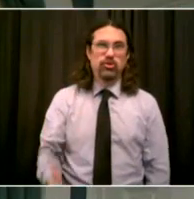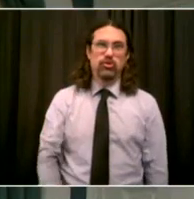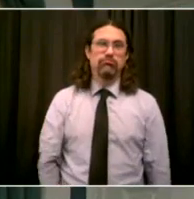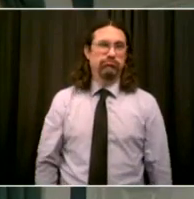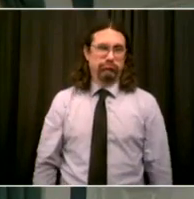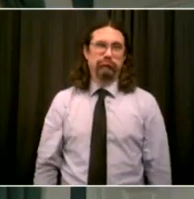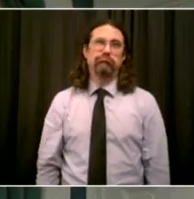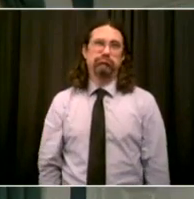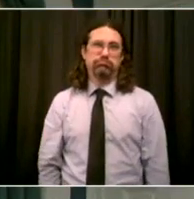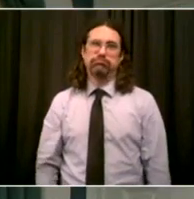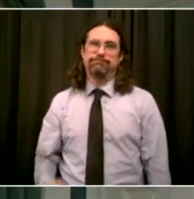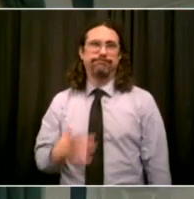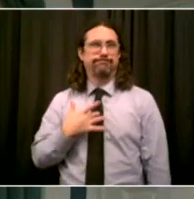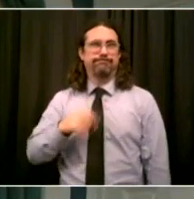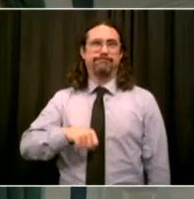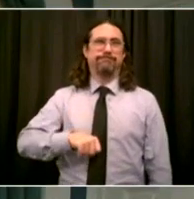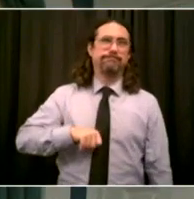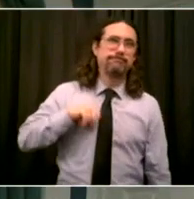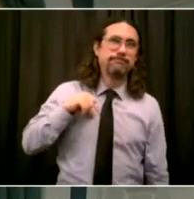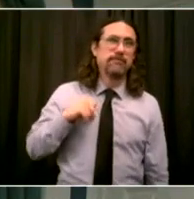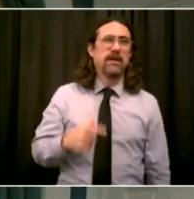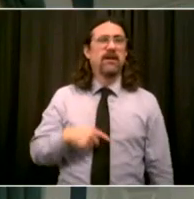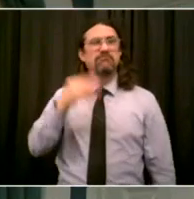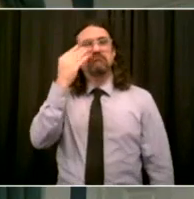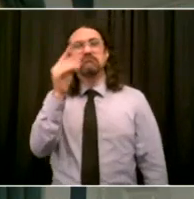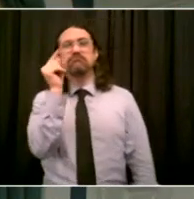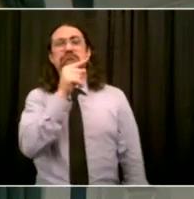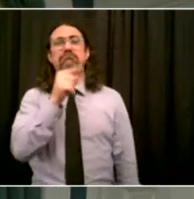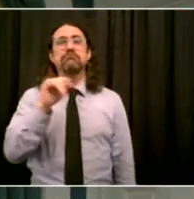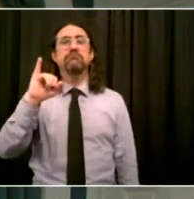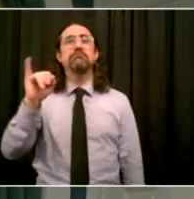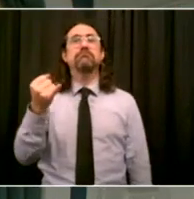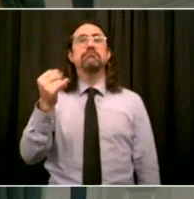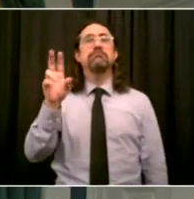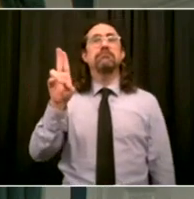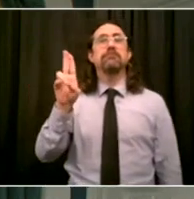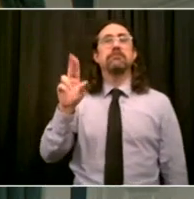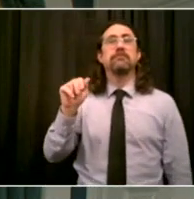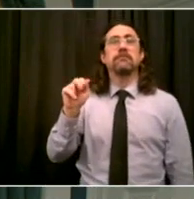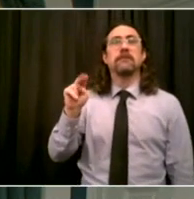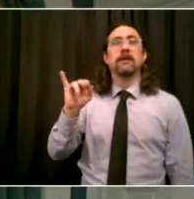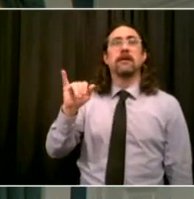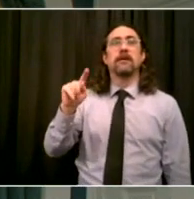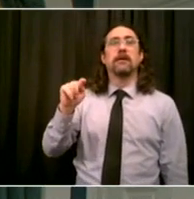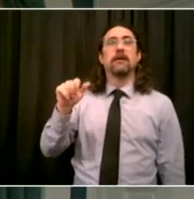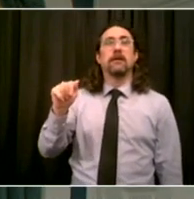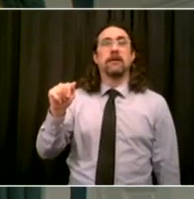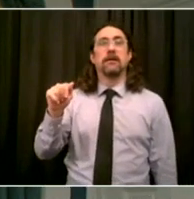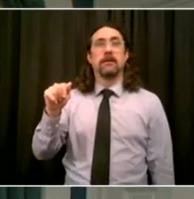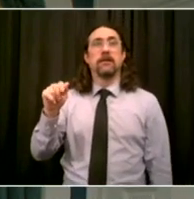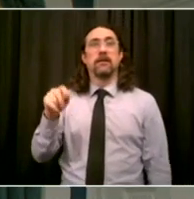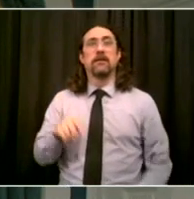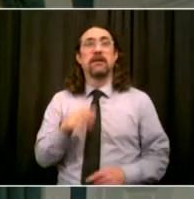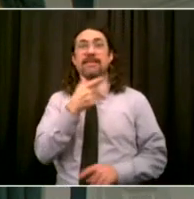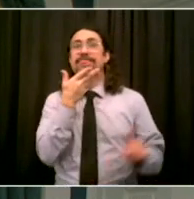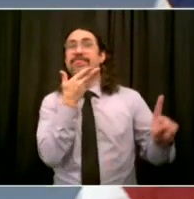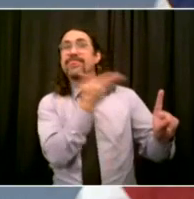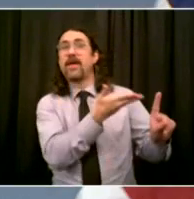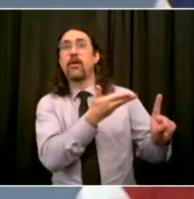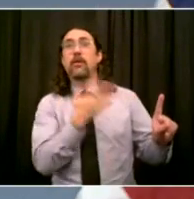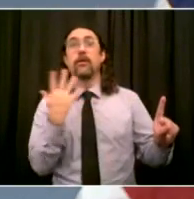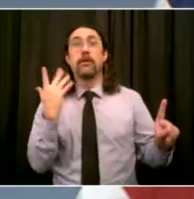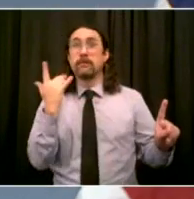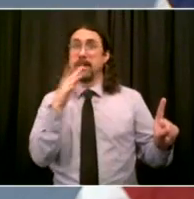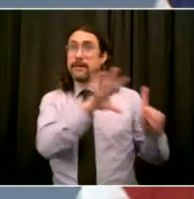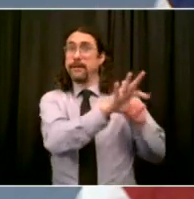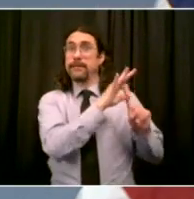now, for one reason and one reason only, because she's the best qualified and she's earned it.